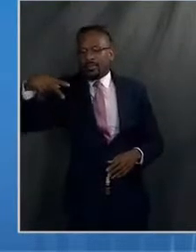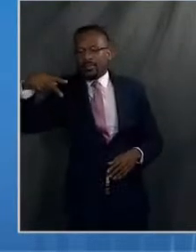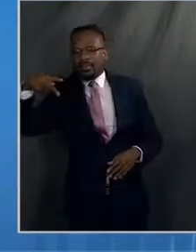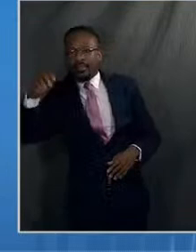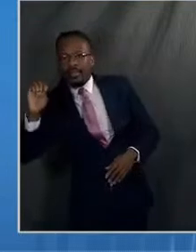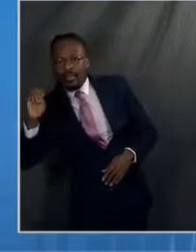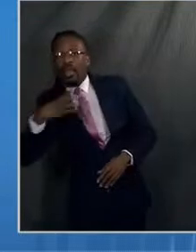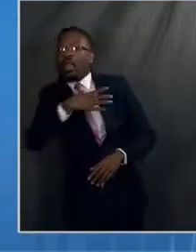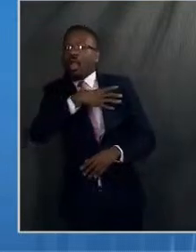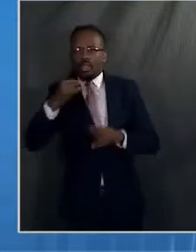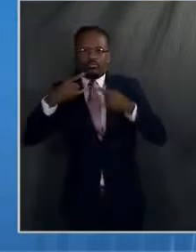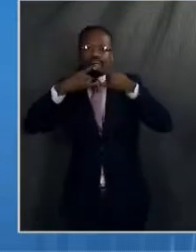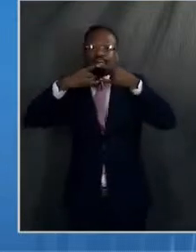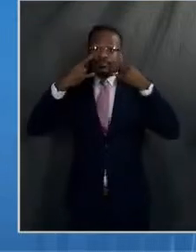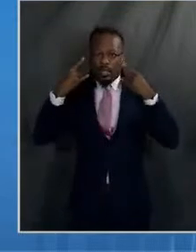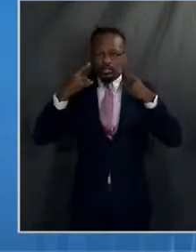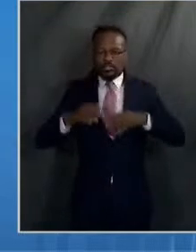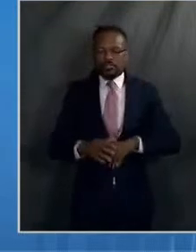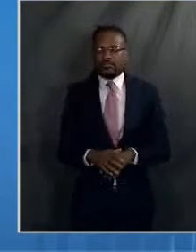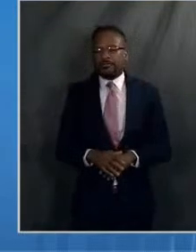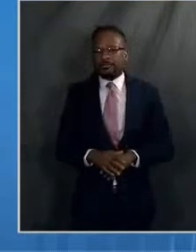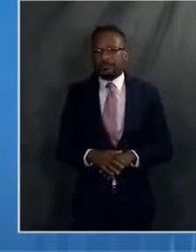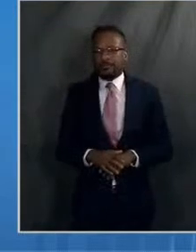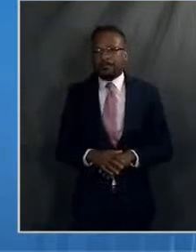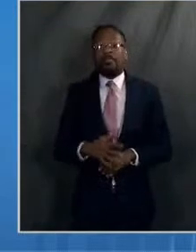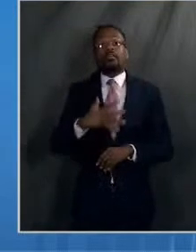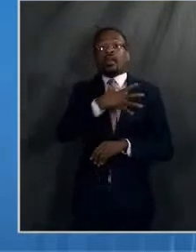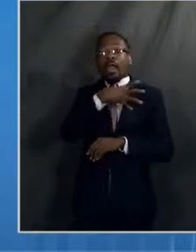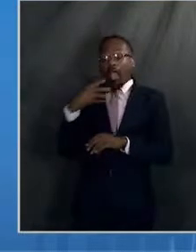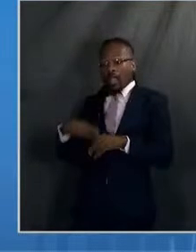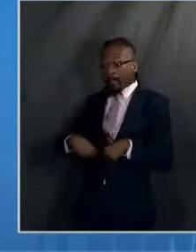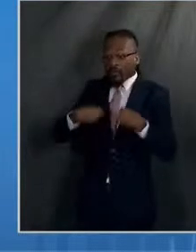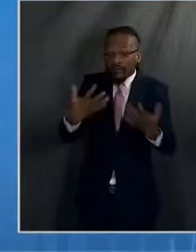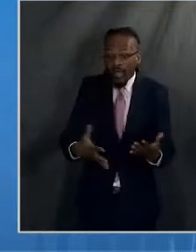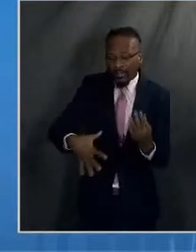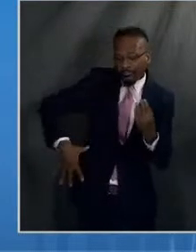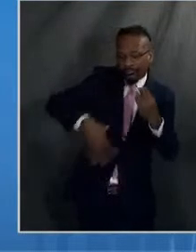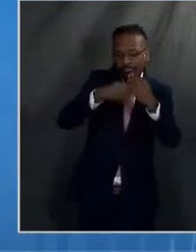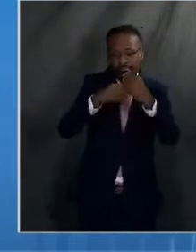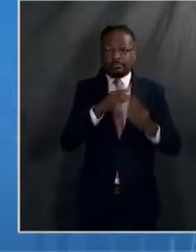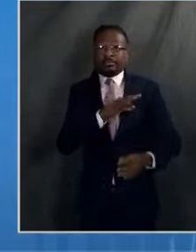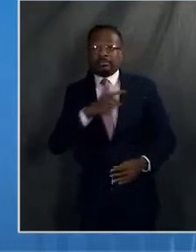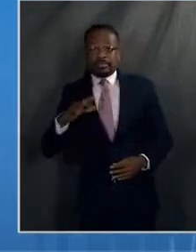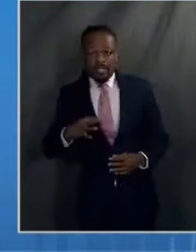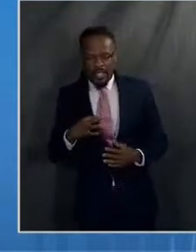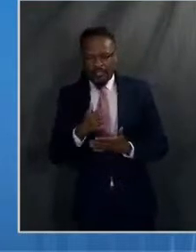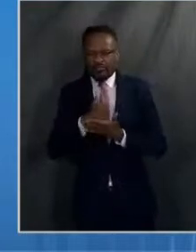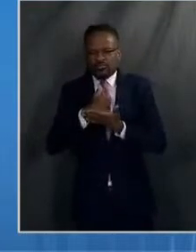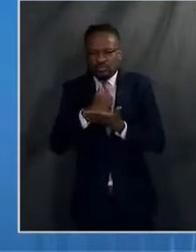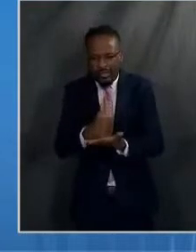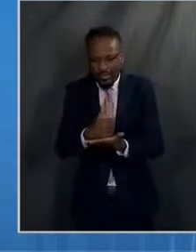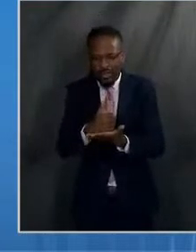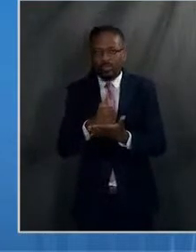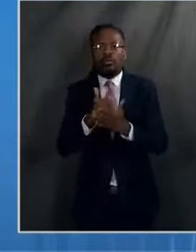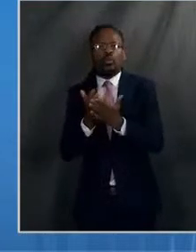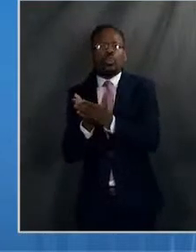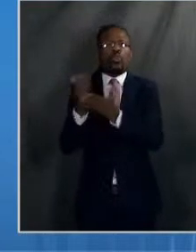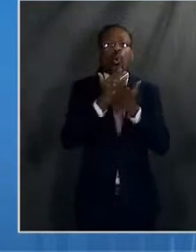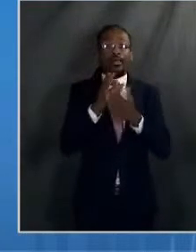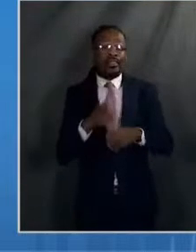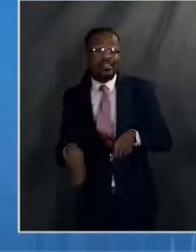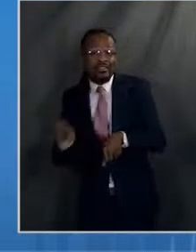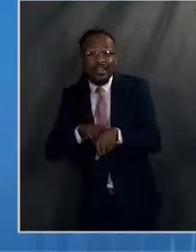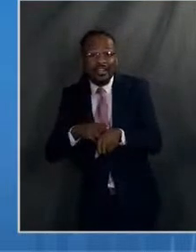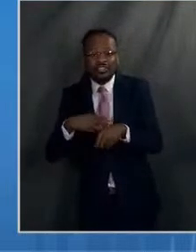Second, we're deploying personnel to provide technical assistance and to support vaccination sites nationwide and provide